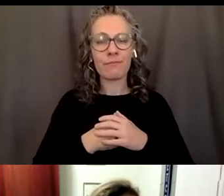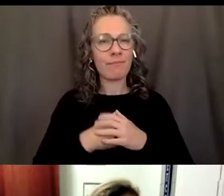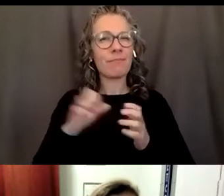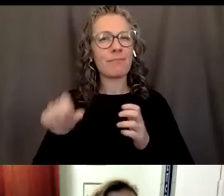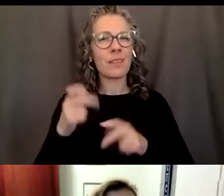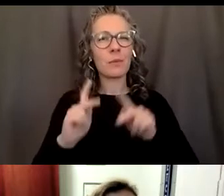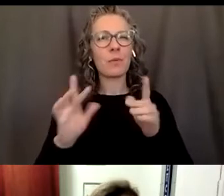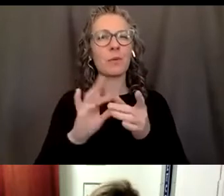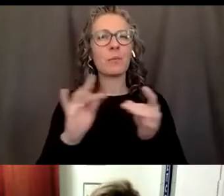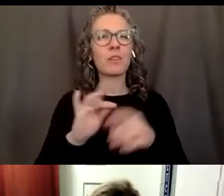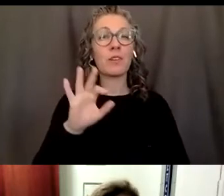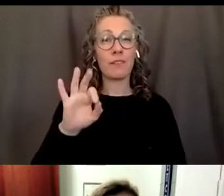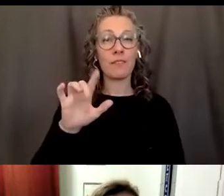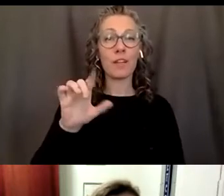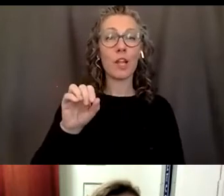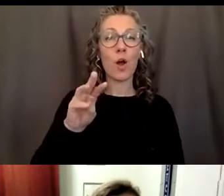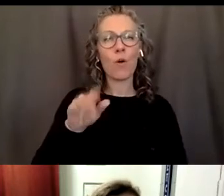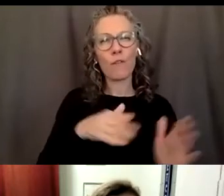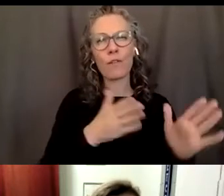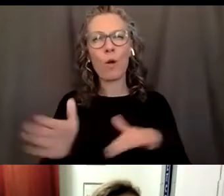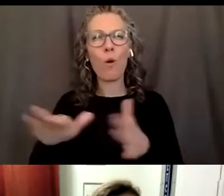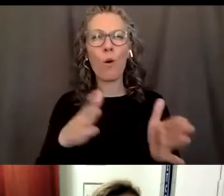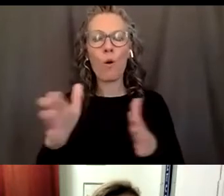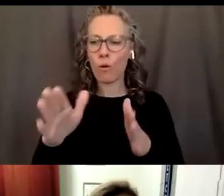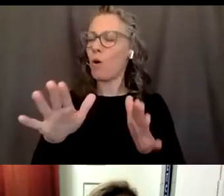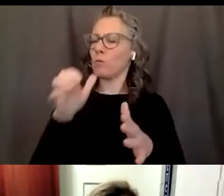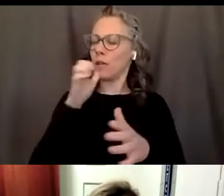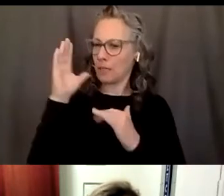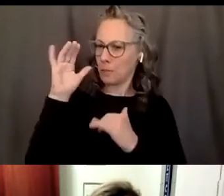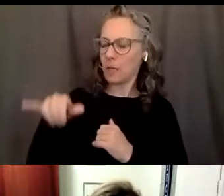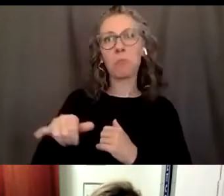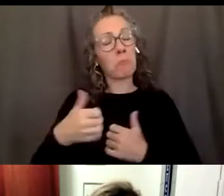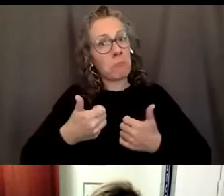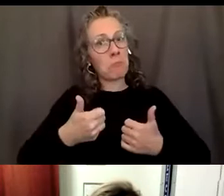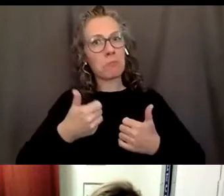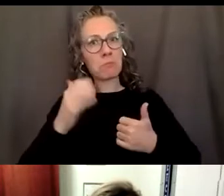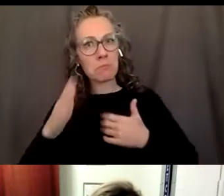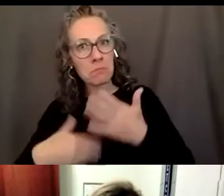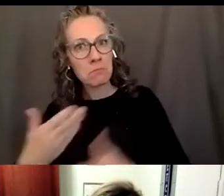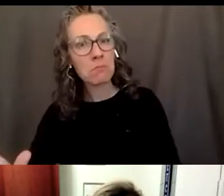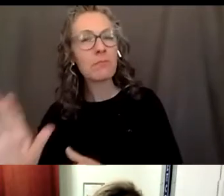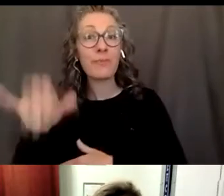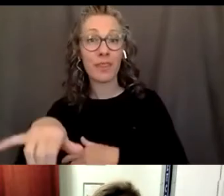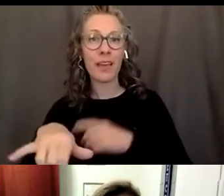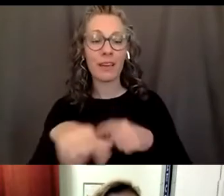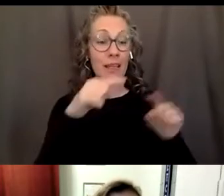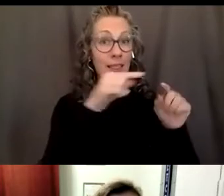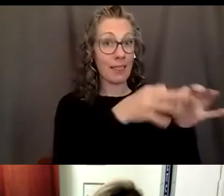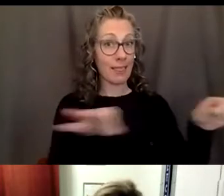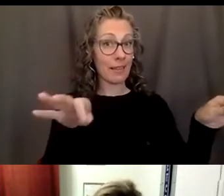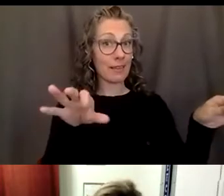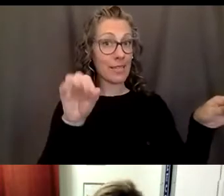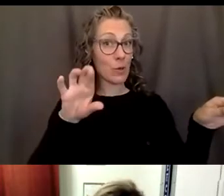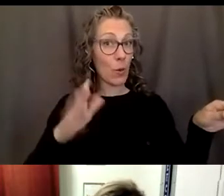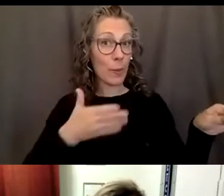flow, that ability to, wow, that took me in a path I didn't plan on, and so this or something better might be something